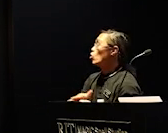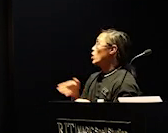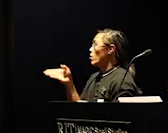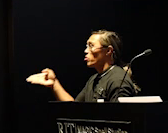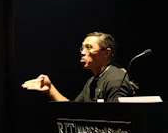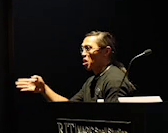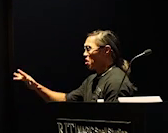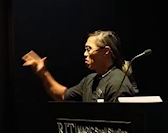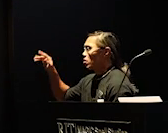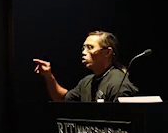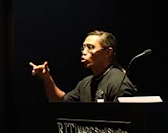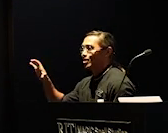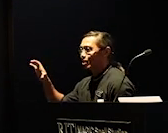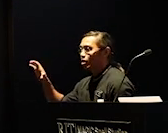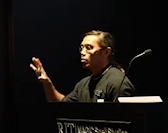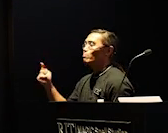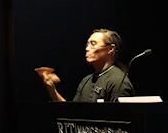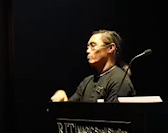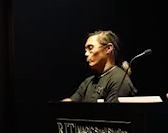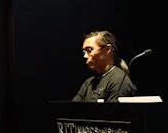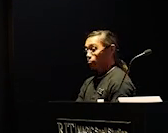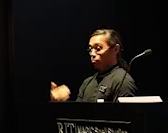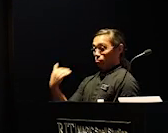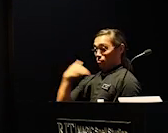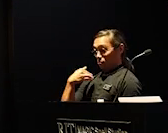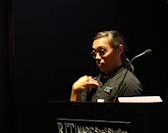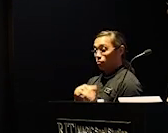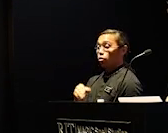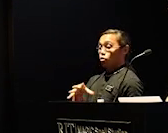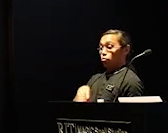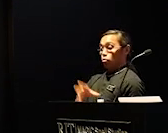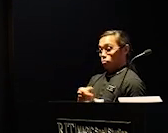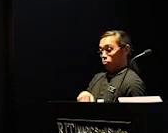stayed between RIT days and now, like very involved